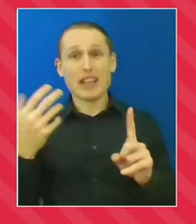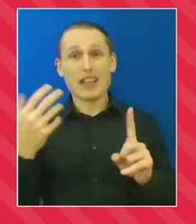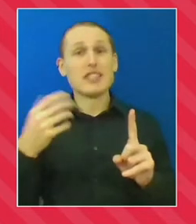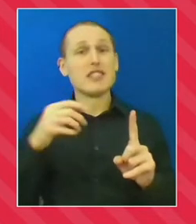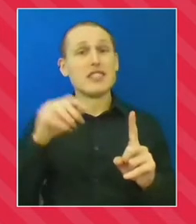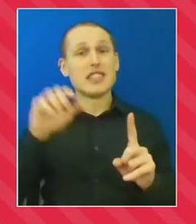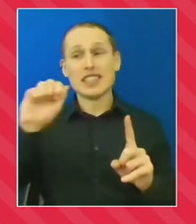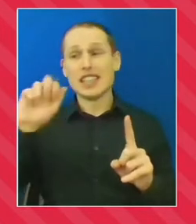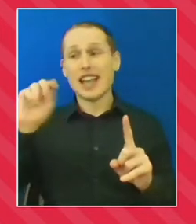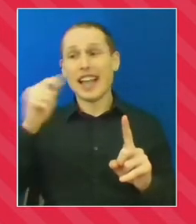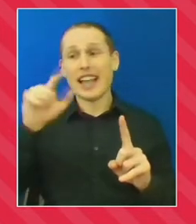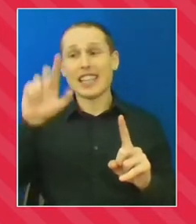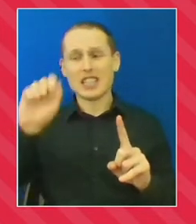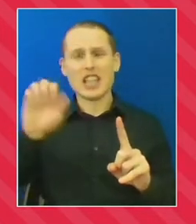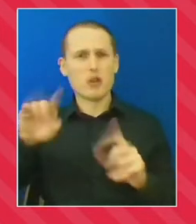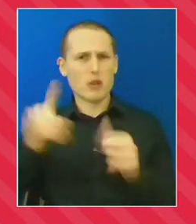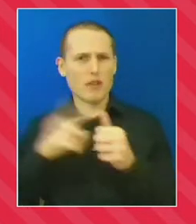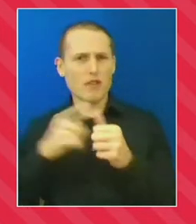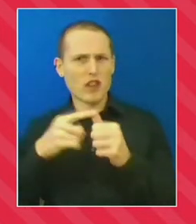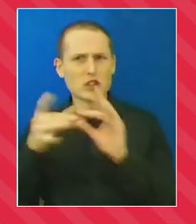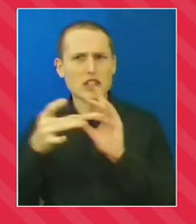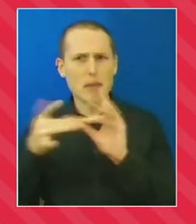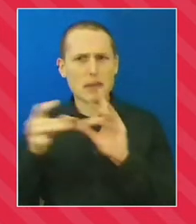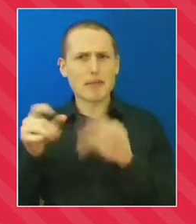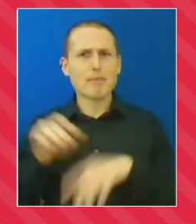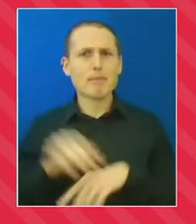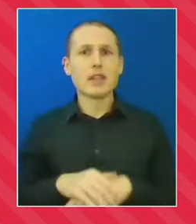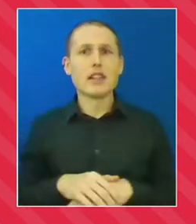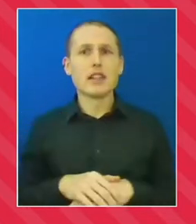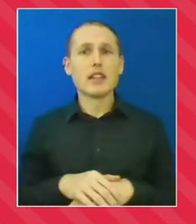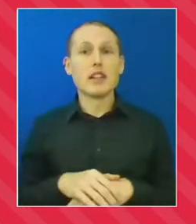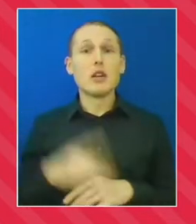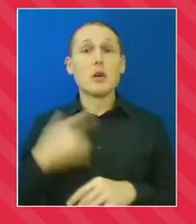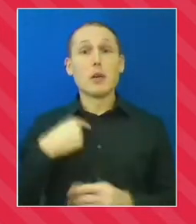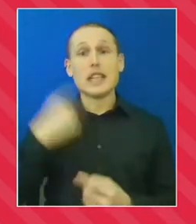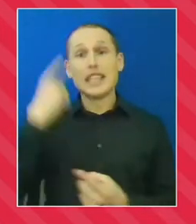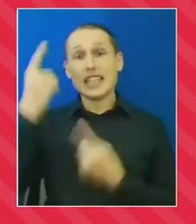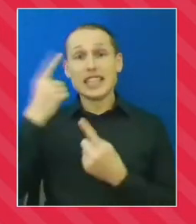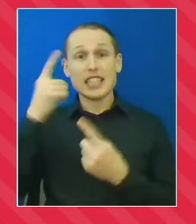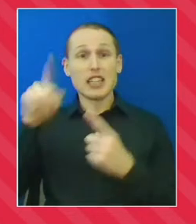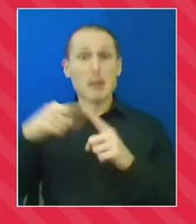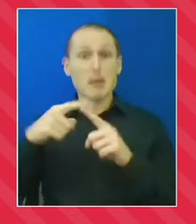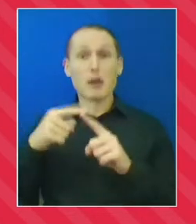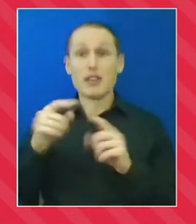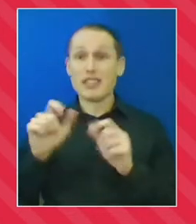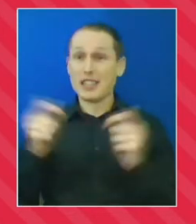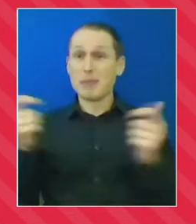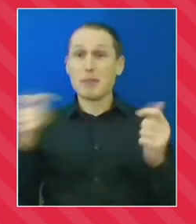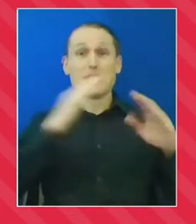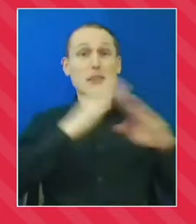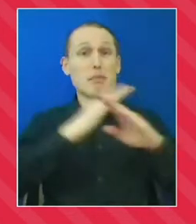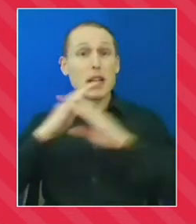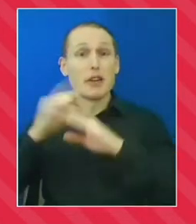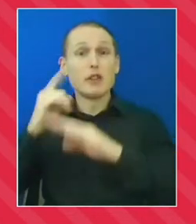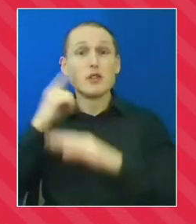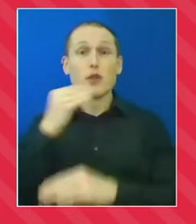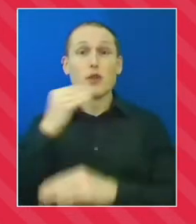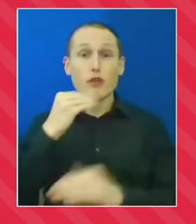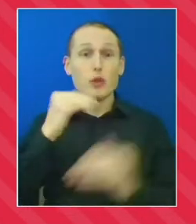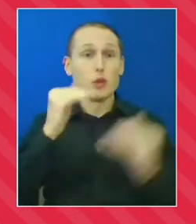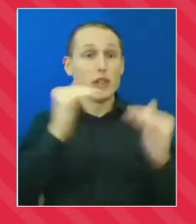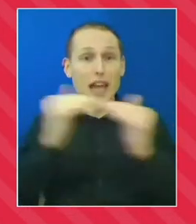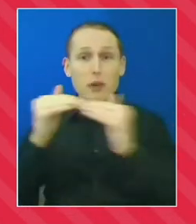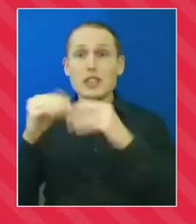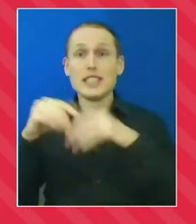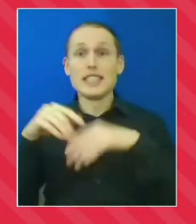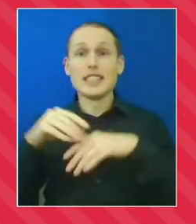initial comments, which is, as we think about some of the key barriers to food equity at USDA, we think about it as nutrition security. I think we